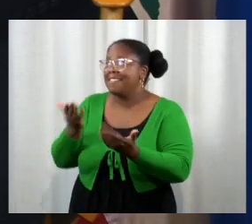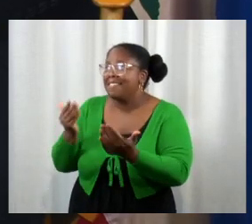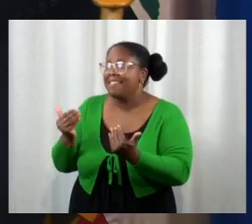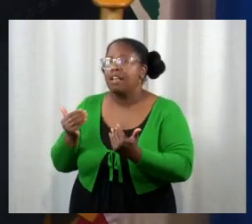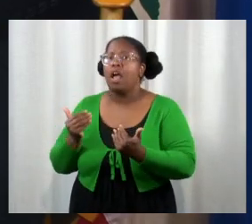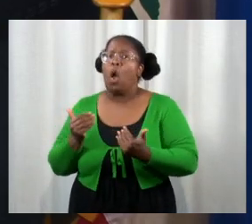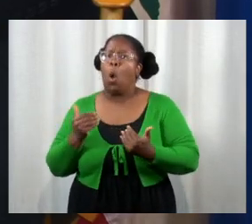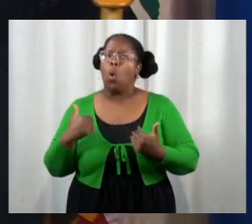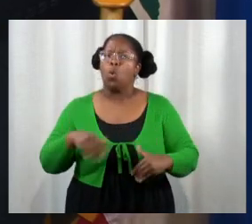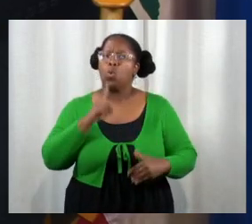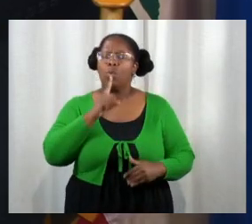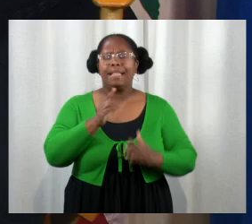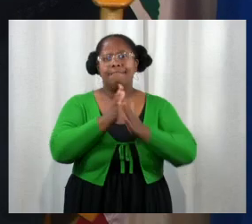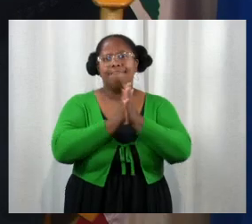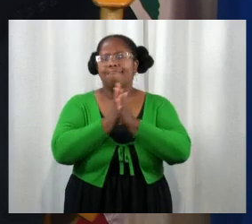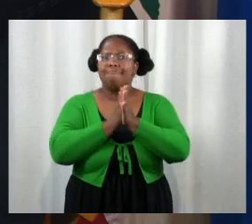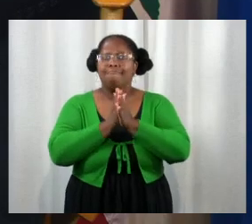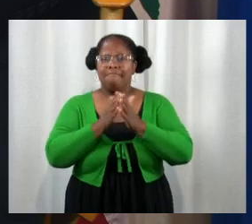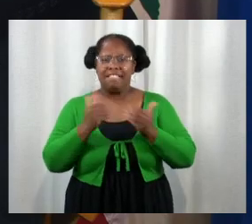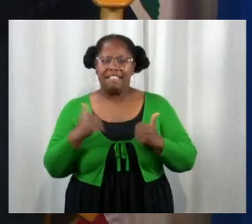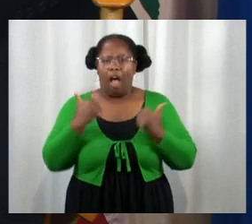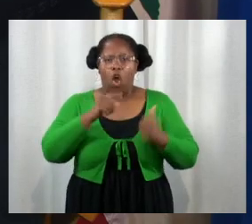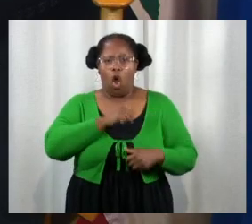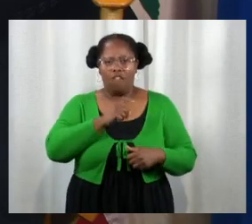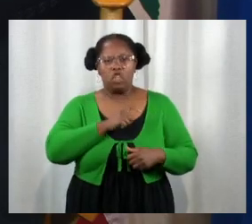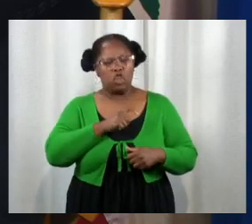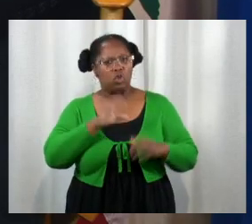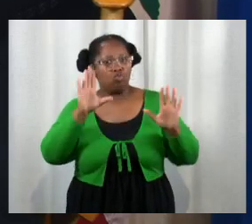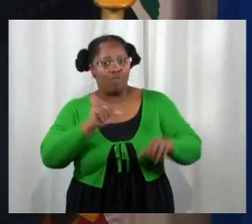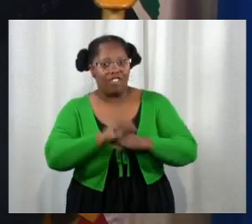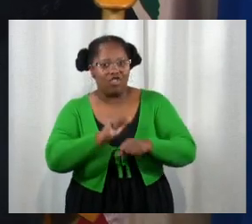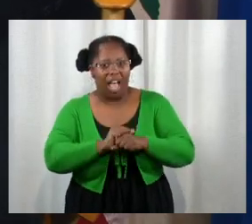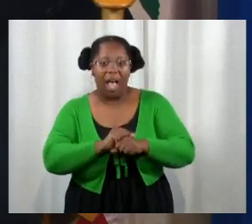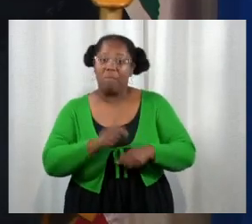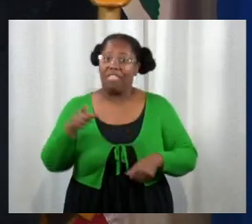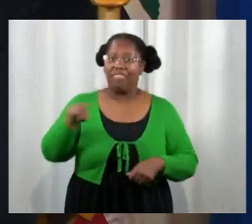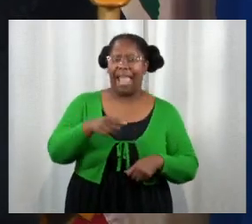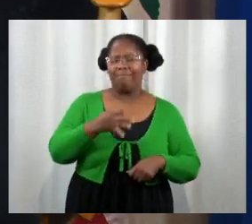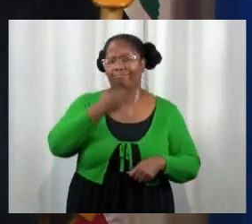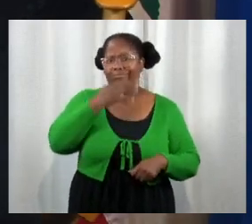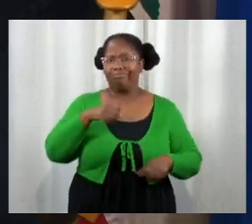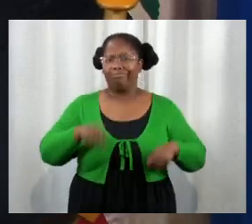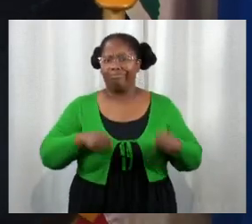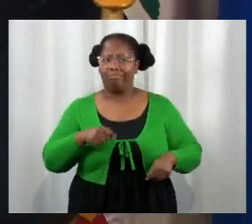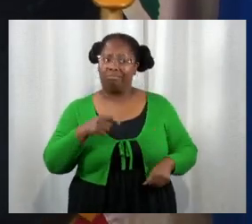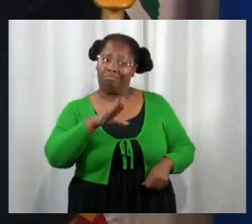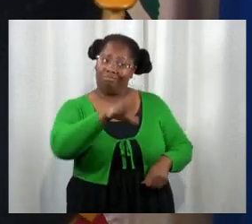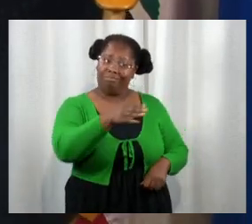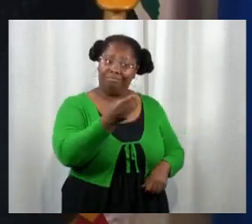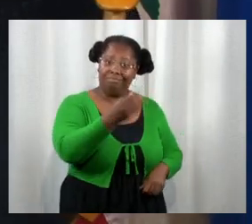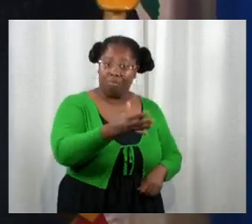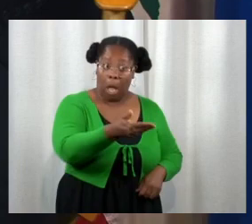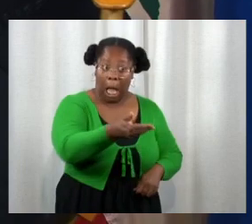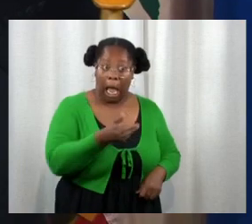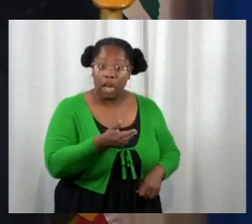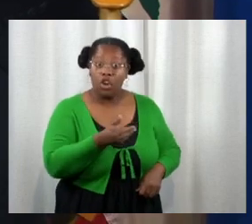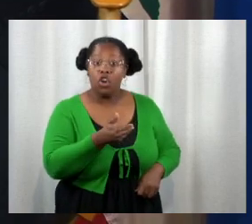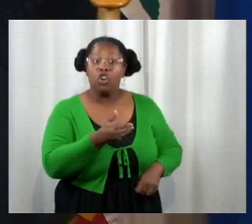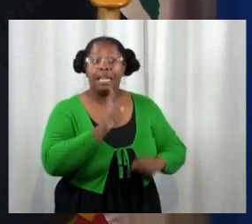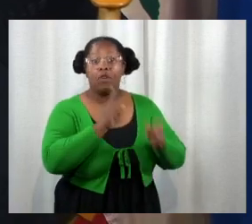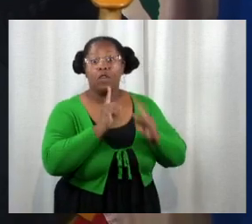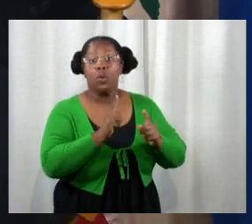are young, motivated officers who can pedal bicycles, and we told them when I hired them up to 25 miles a day. So they're a really good